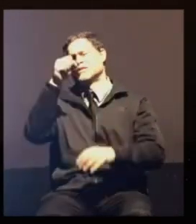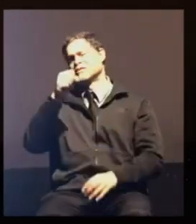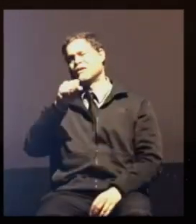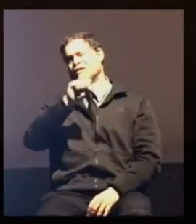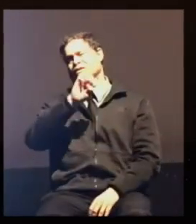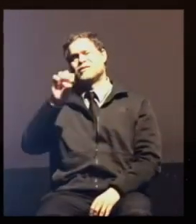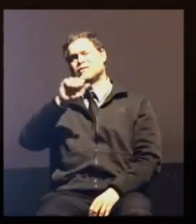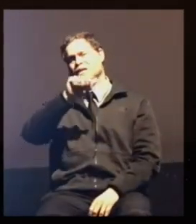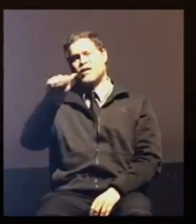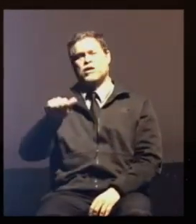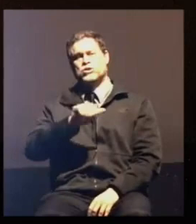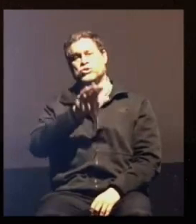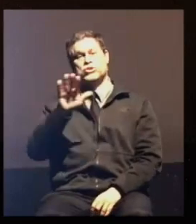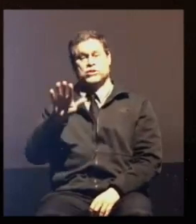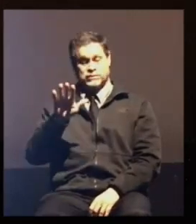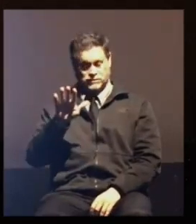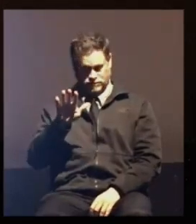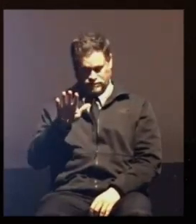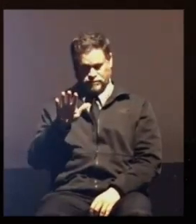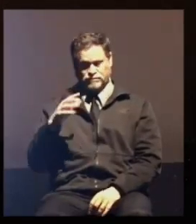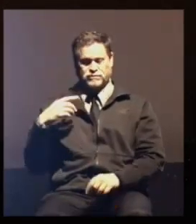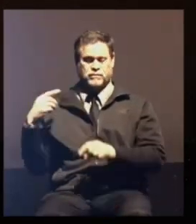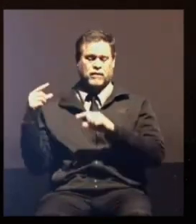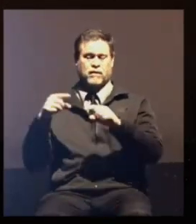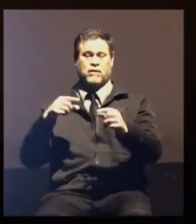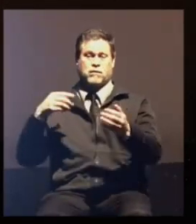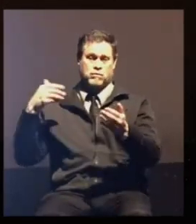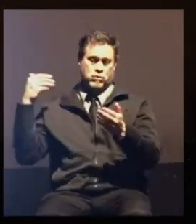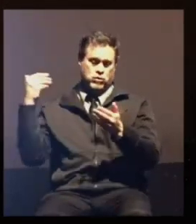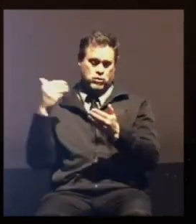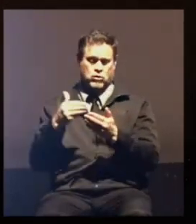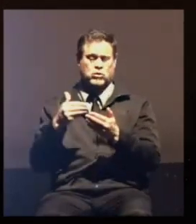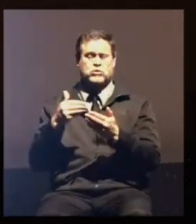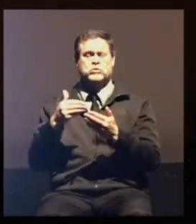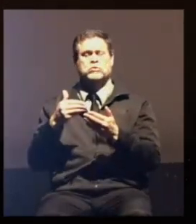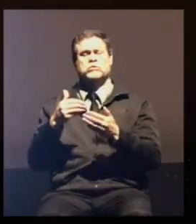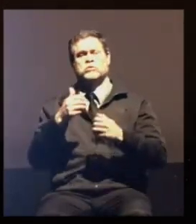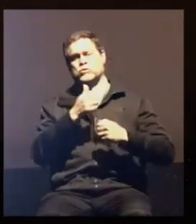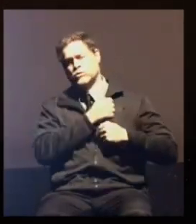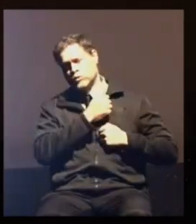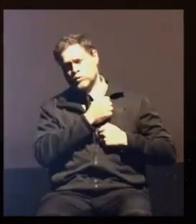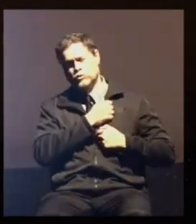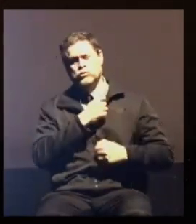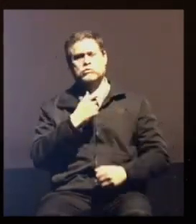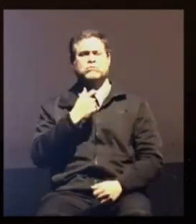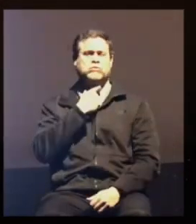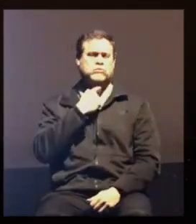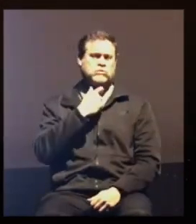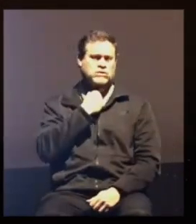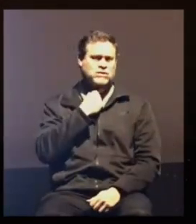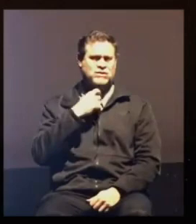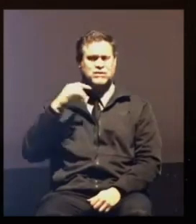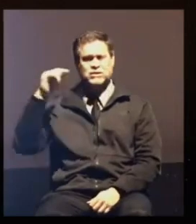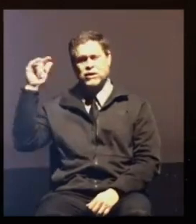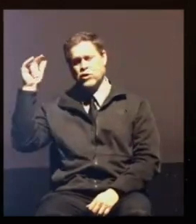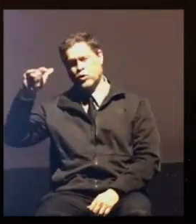Asia, I came very close with soldiers and Marines and